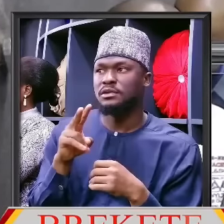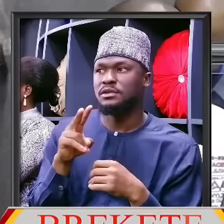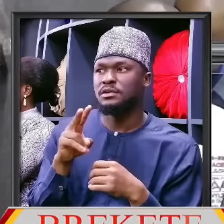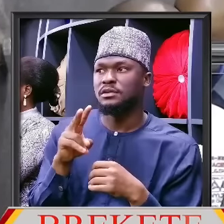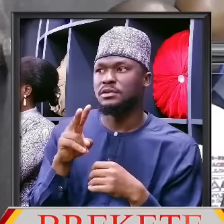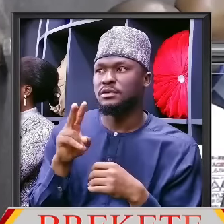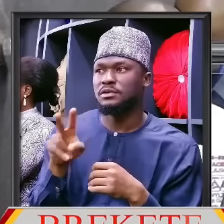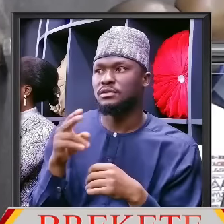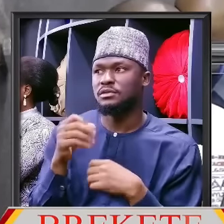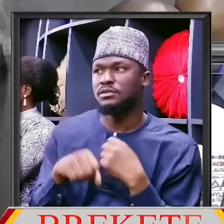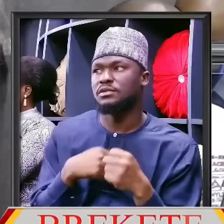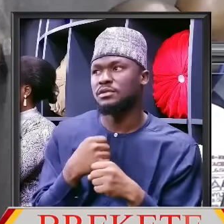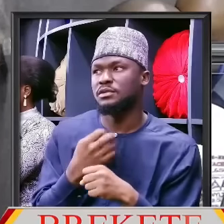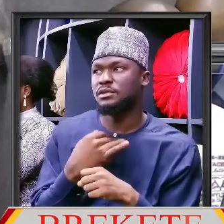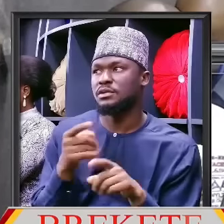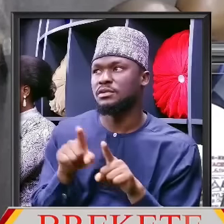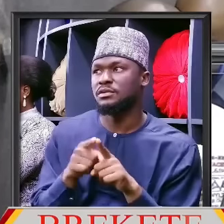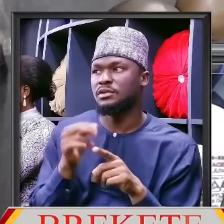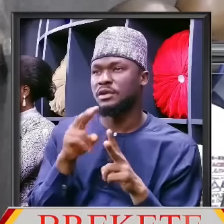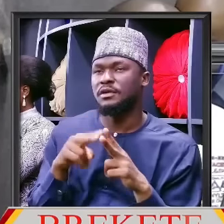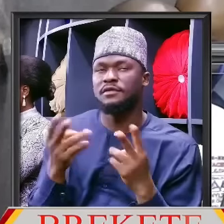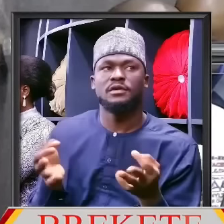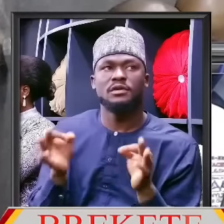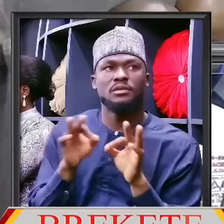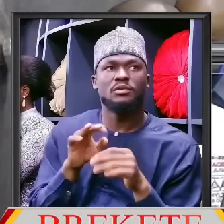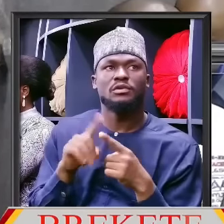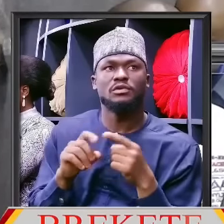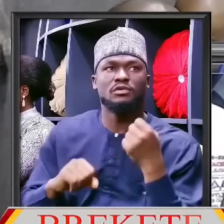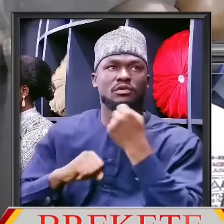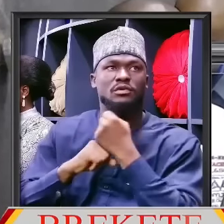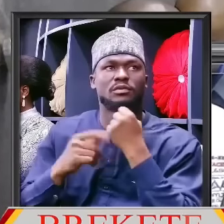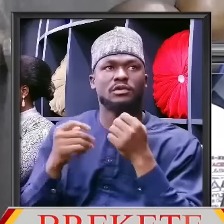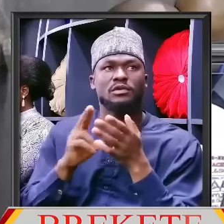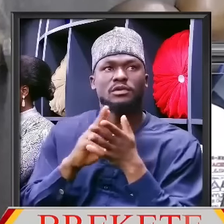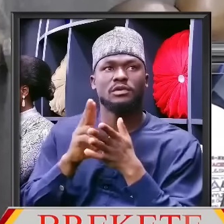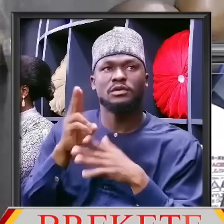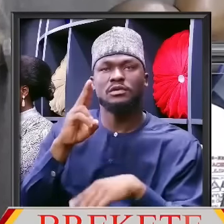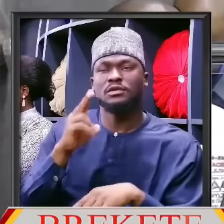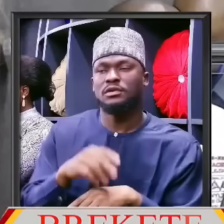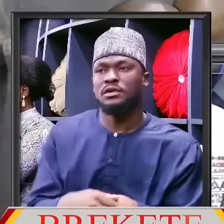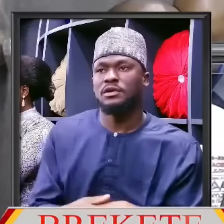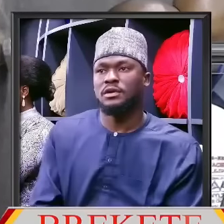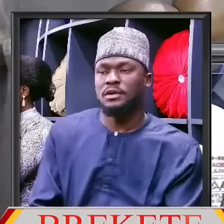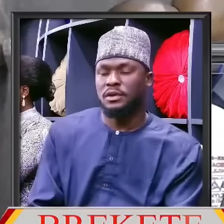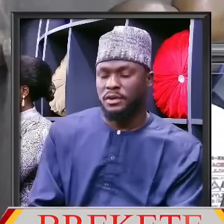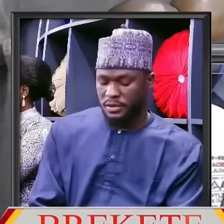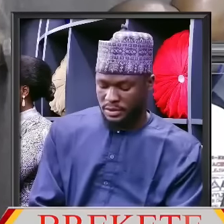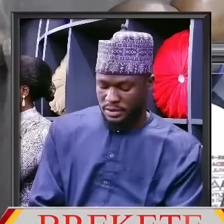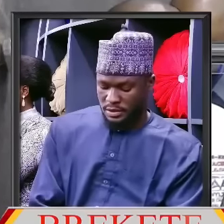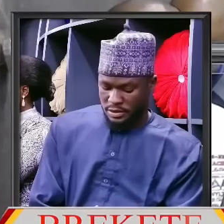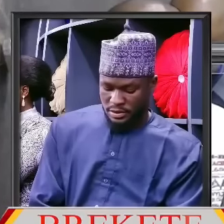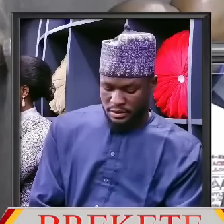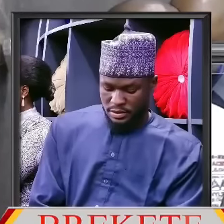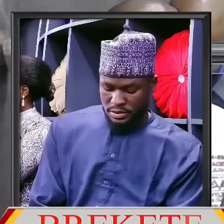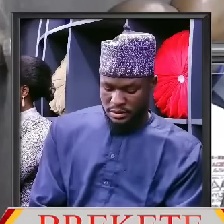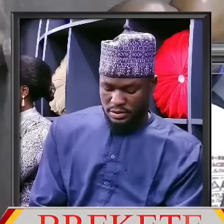talk. And their role now to support the university, particularly the medical college.